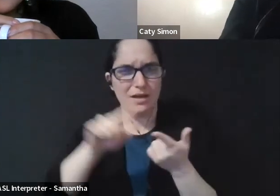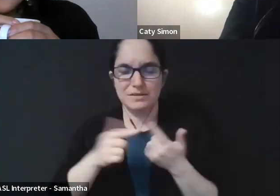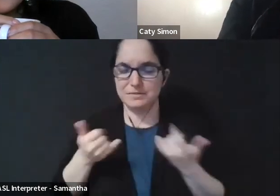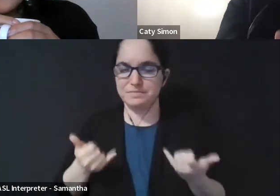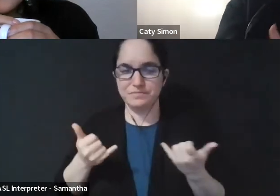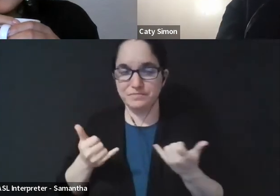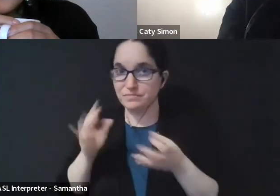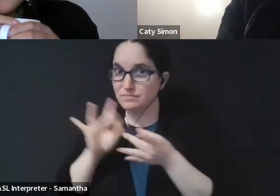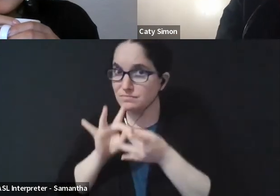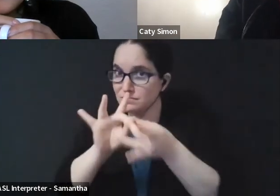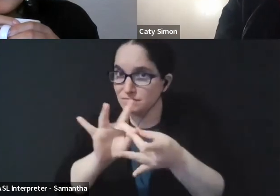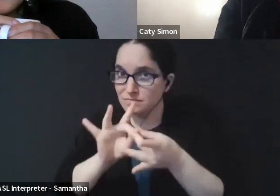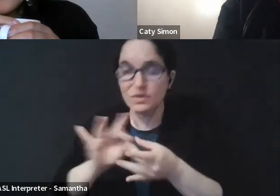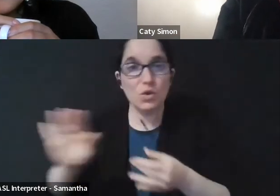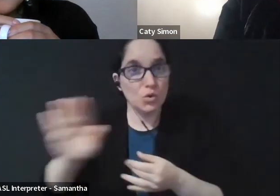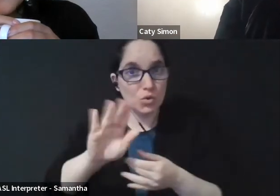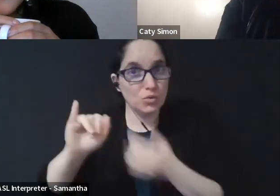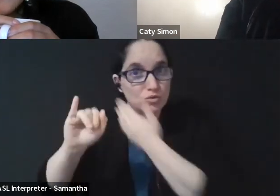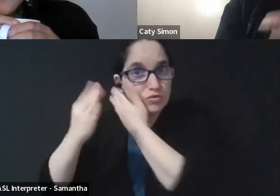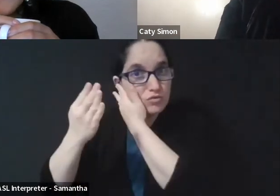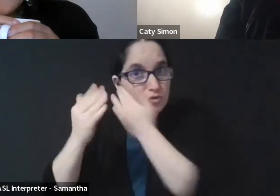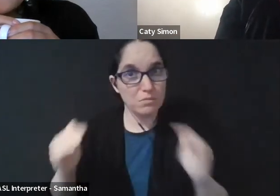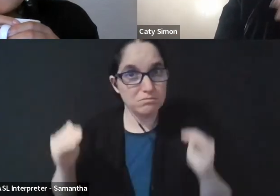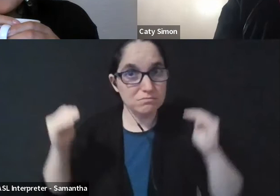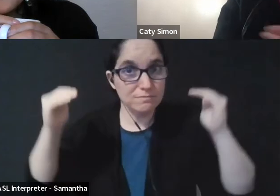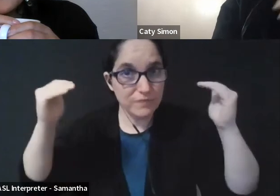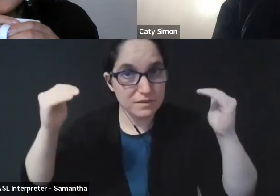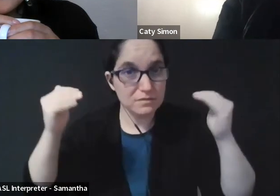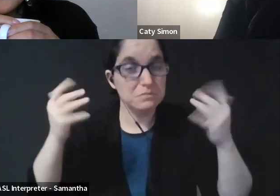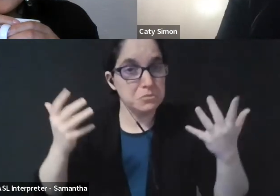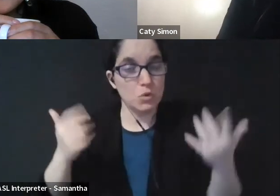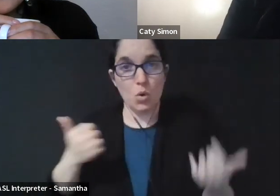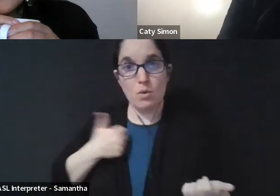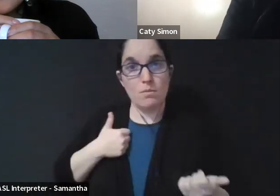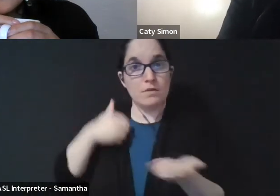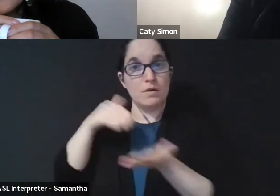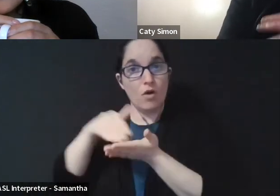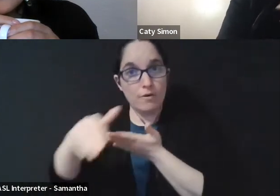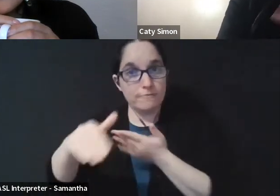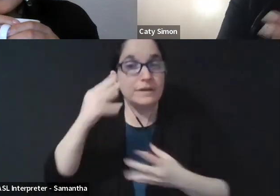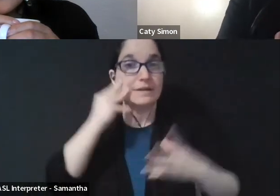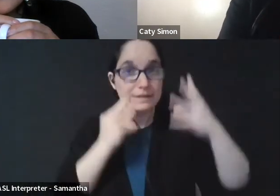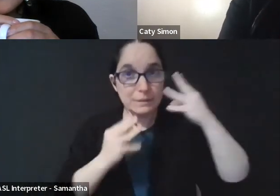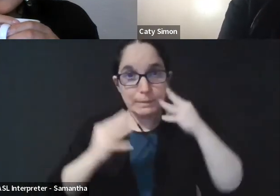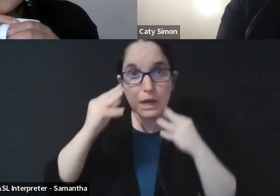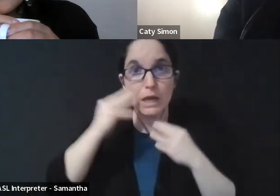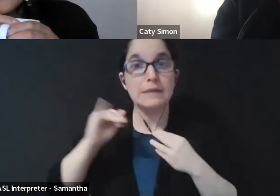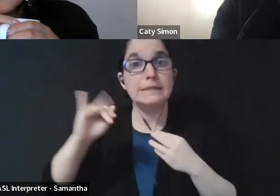contextually relate to your career advancement? Because, you know, I've had the experience many times of taking a meeting